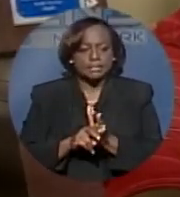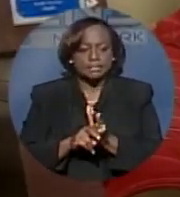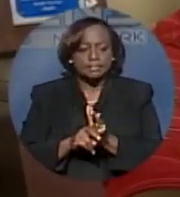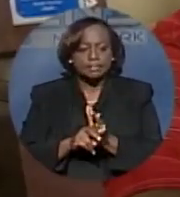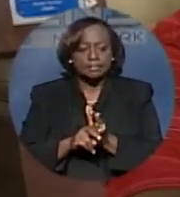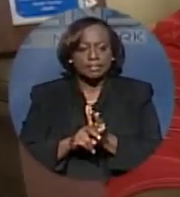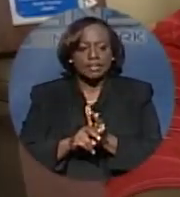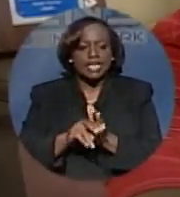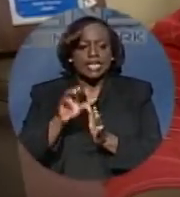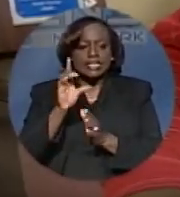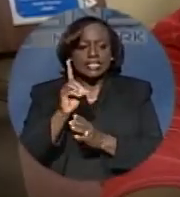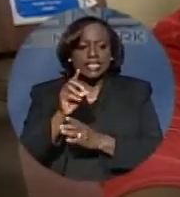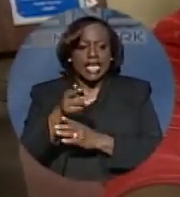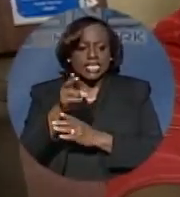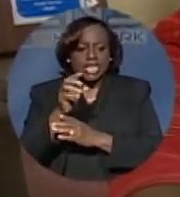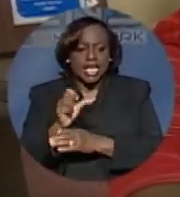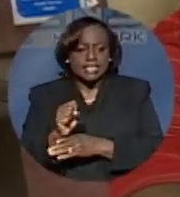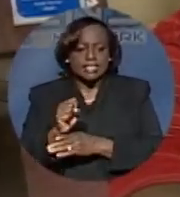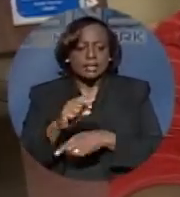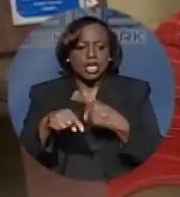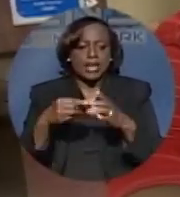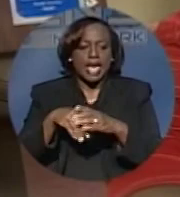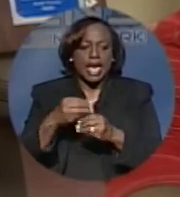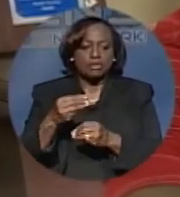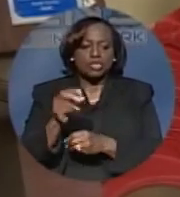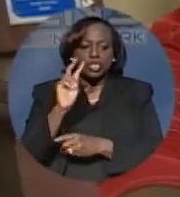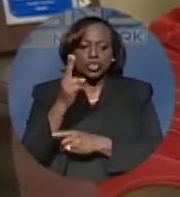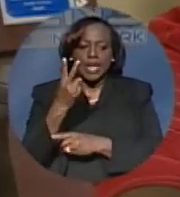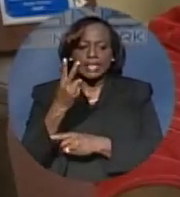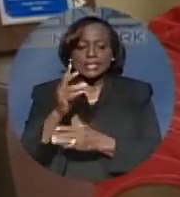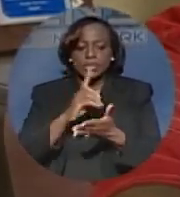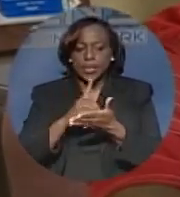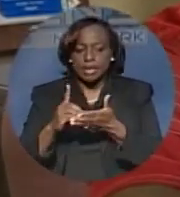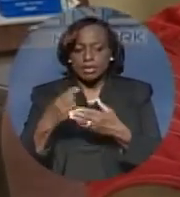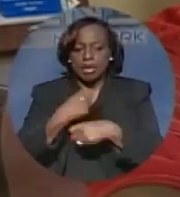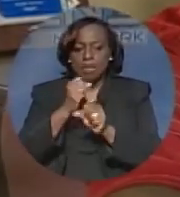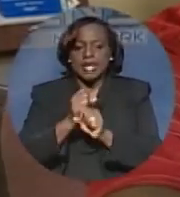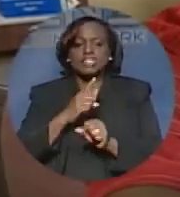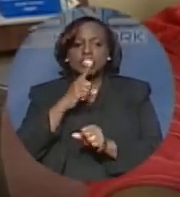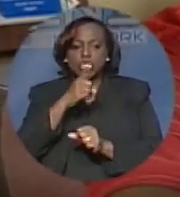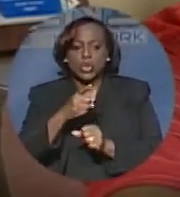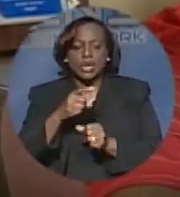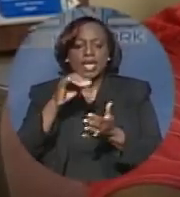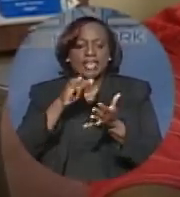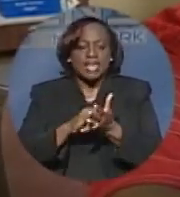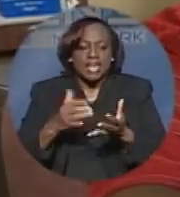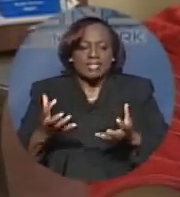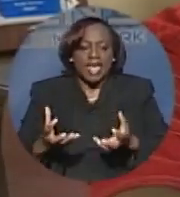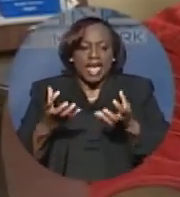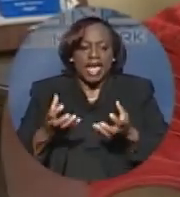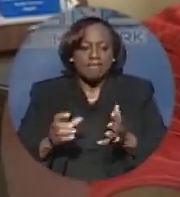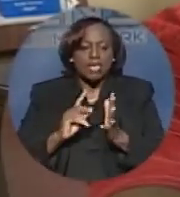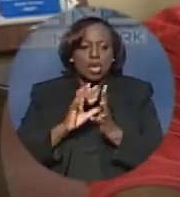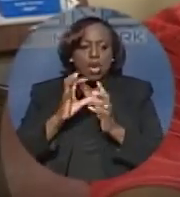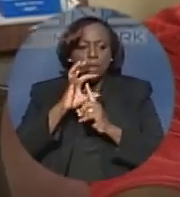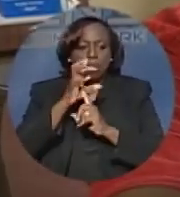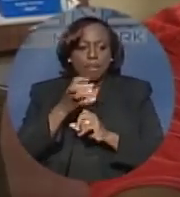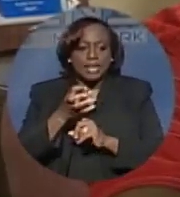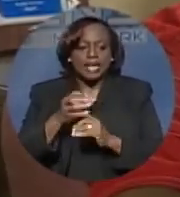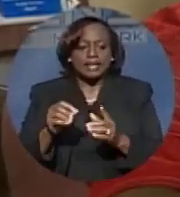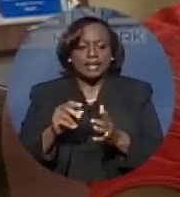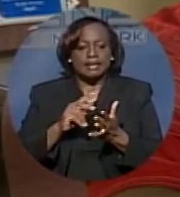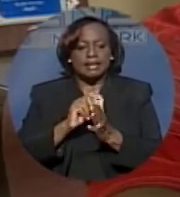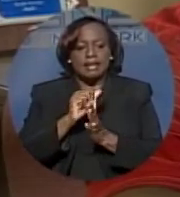DHS has been going out sometimes twice per week to ensure that those heavy populated inner city areas are being collected